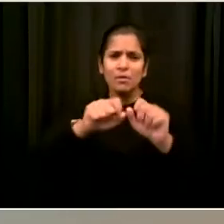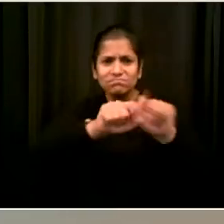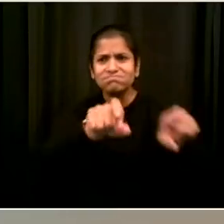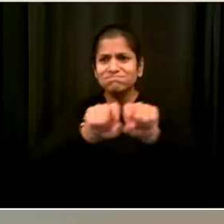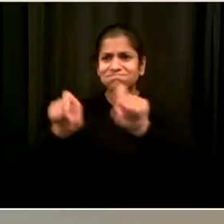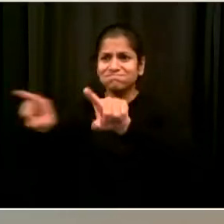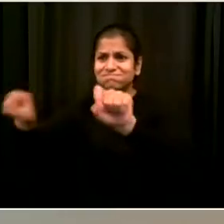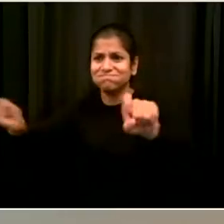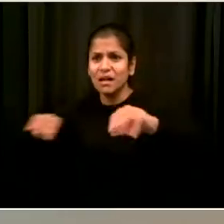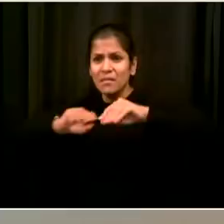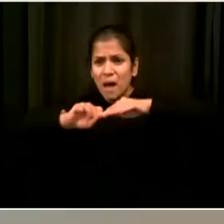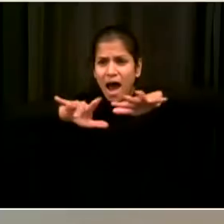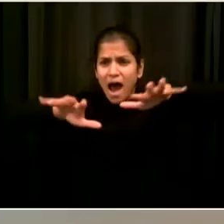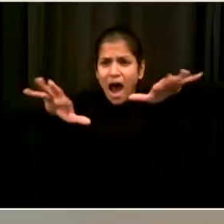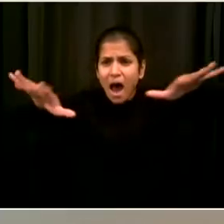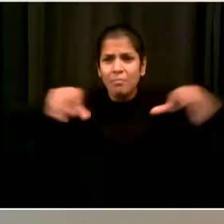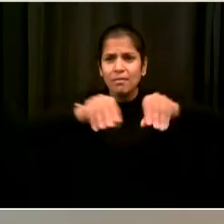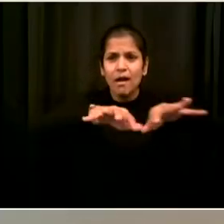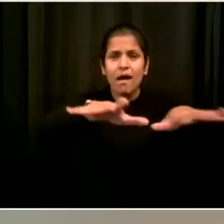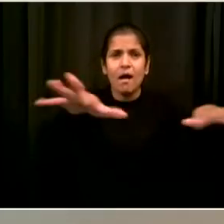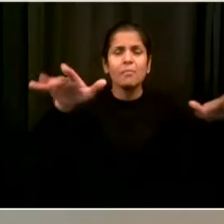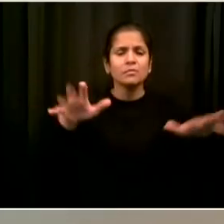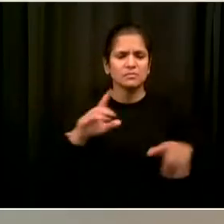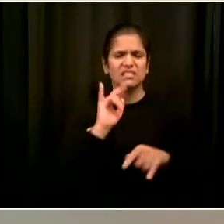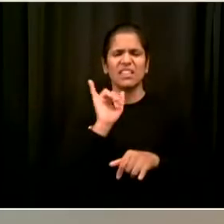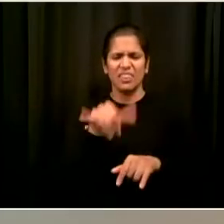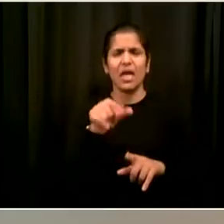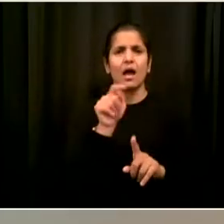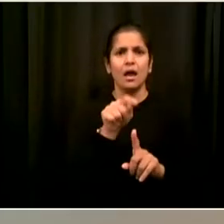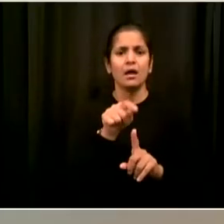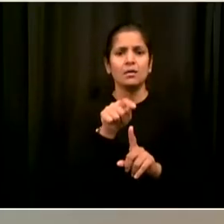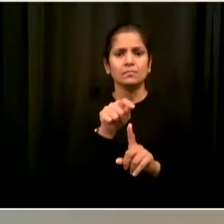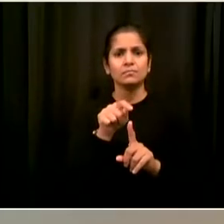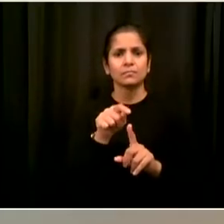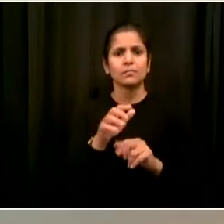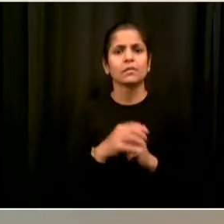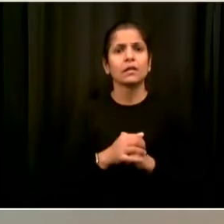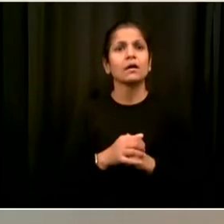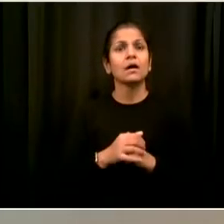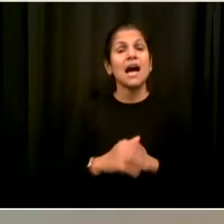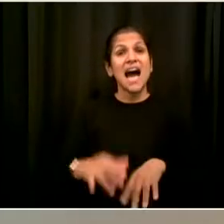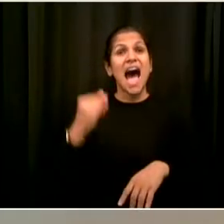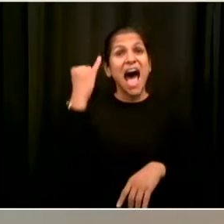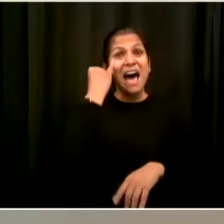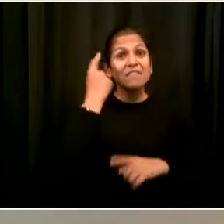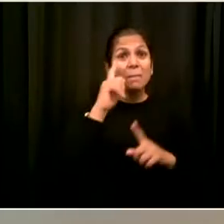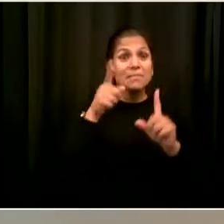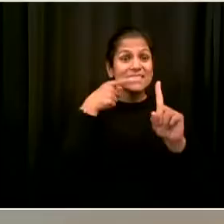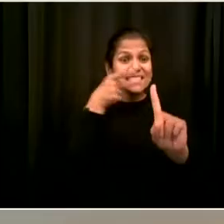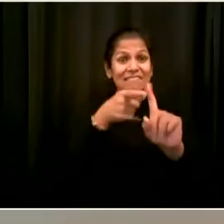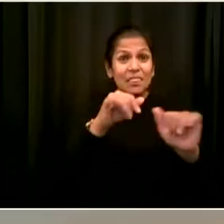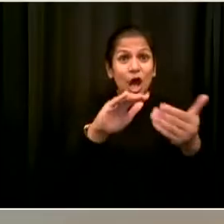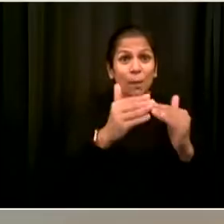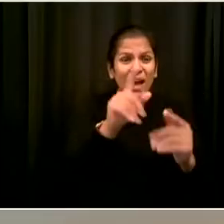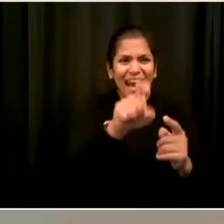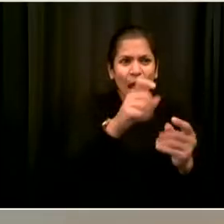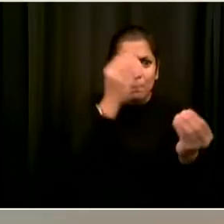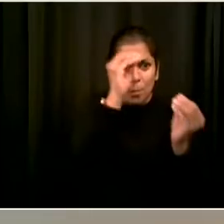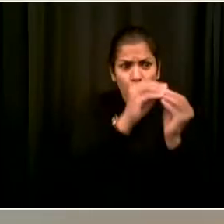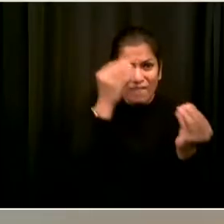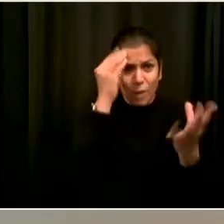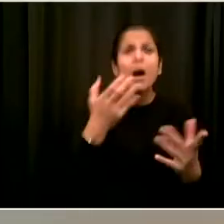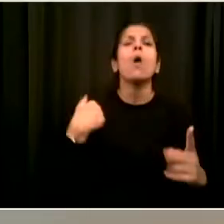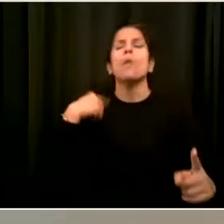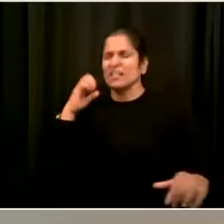that in the communities where we know we need an extra push, that we're working with folks on the ground to help carry forth that message and to help amplify